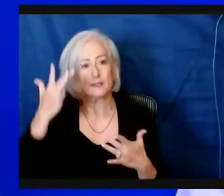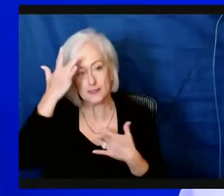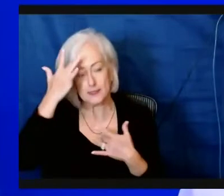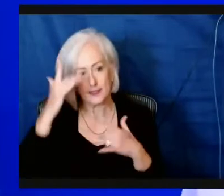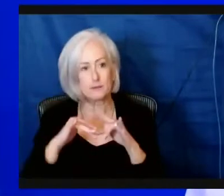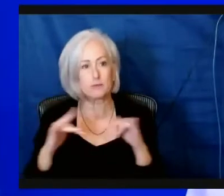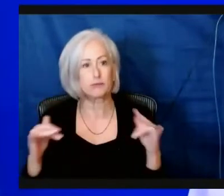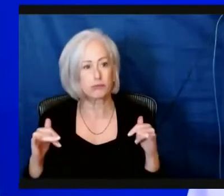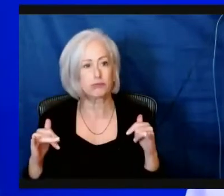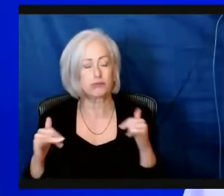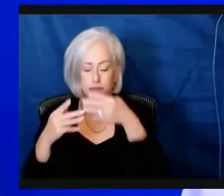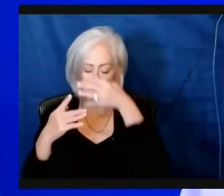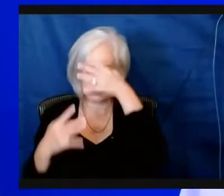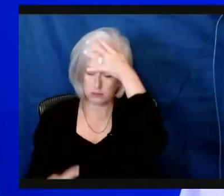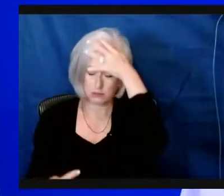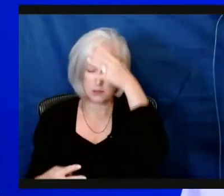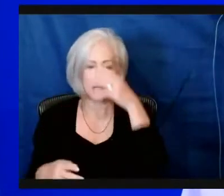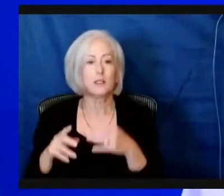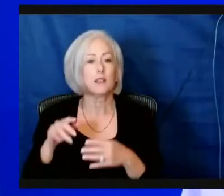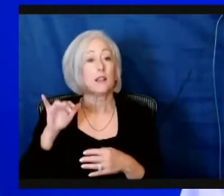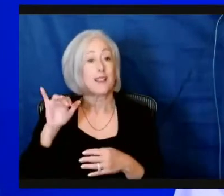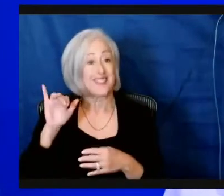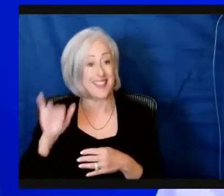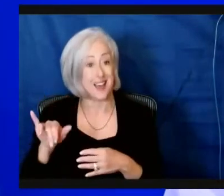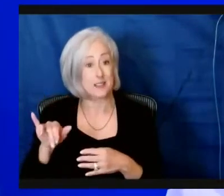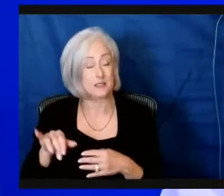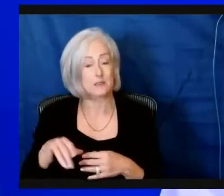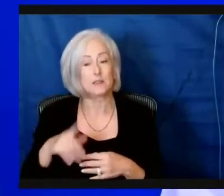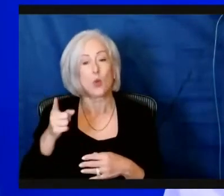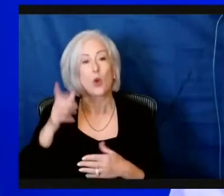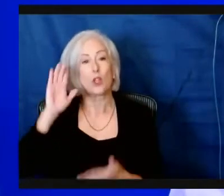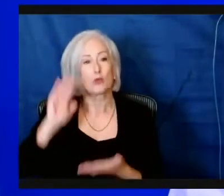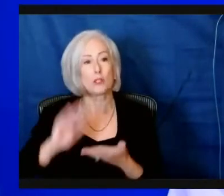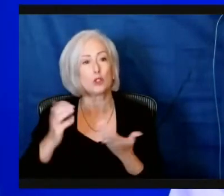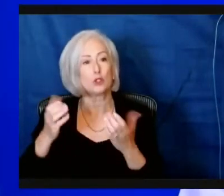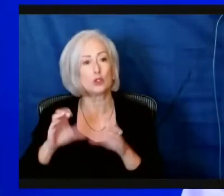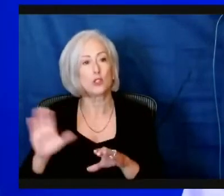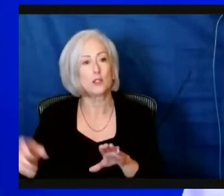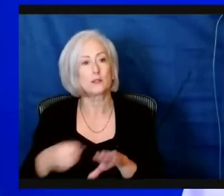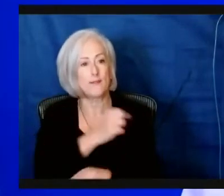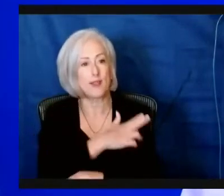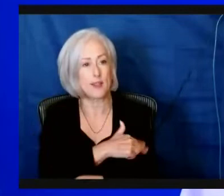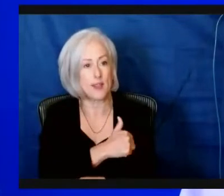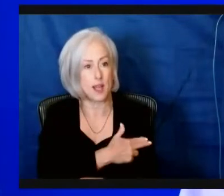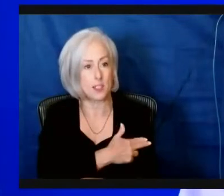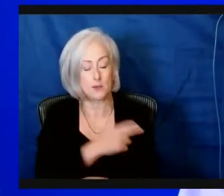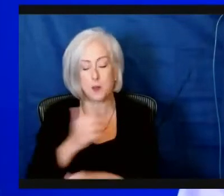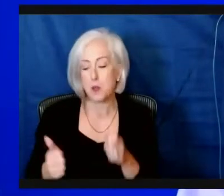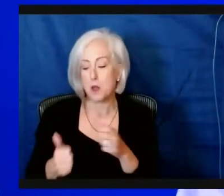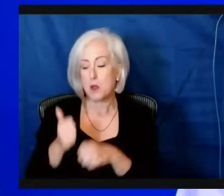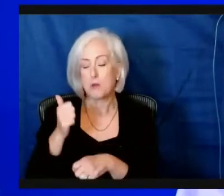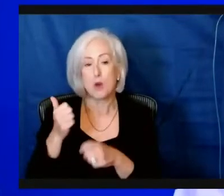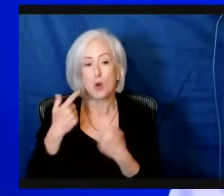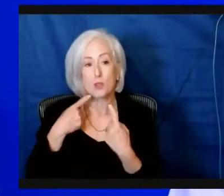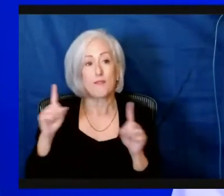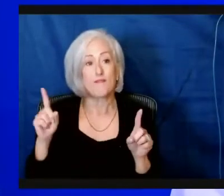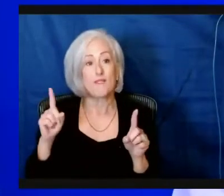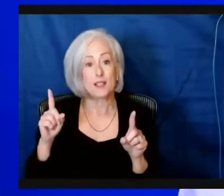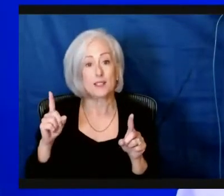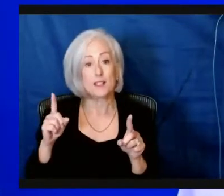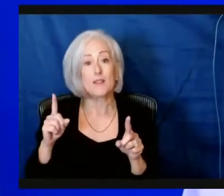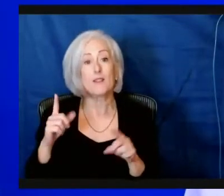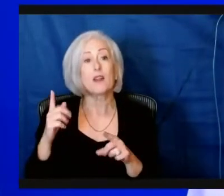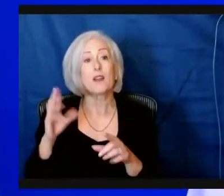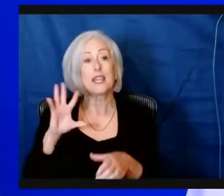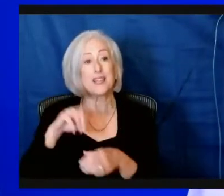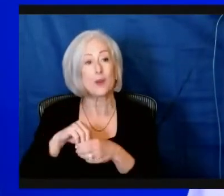it will reduce your chance of hospitalization. What it will do, and it is most effective in those first 5 days after symptom onset, will